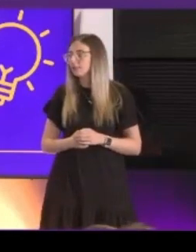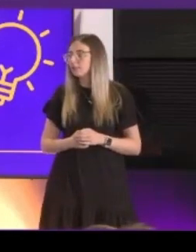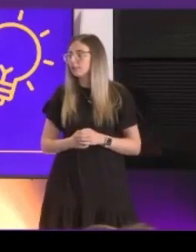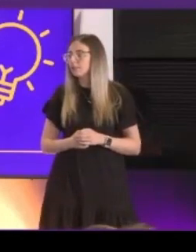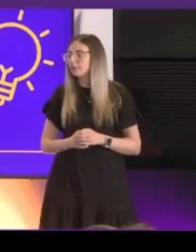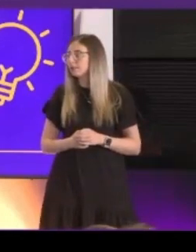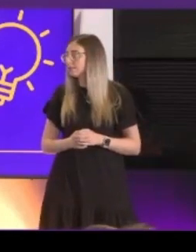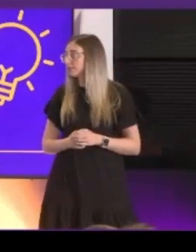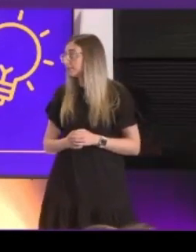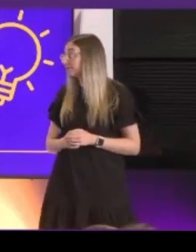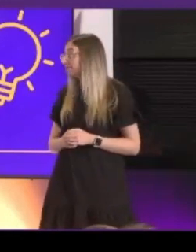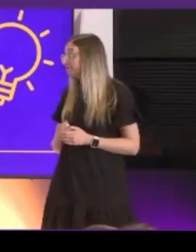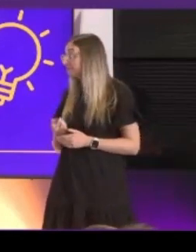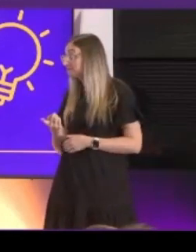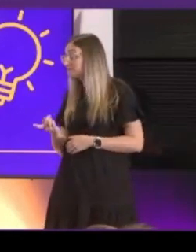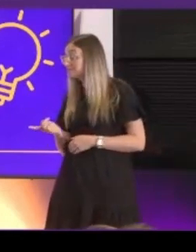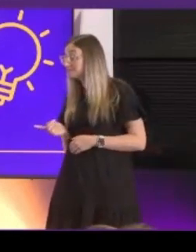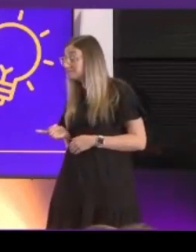Anybody want to take that one?